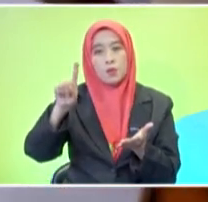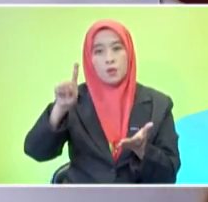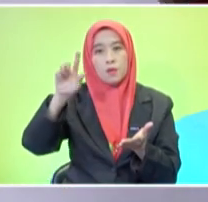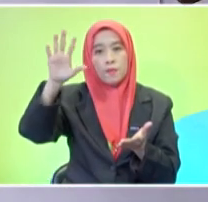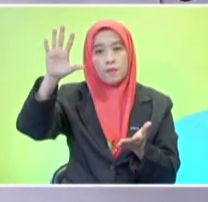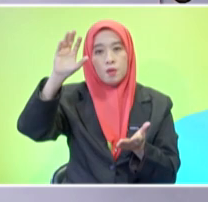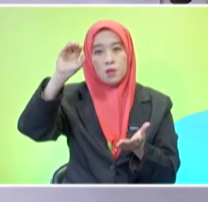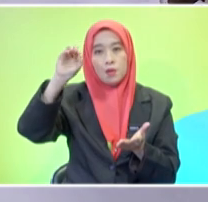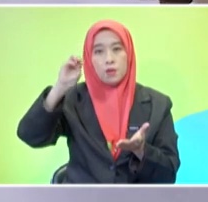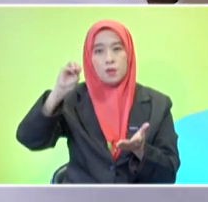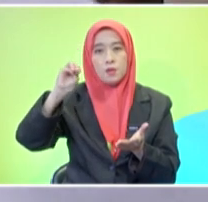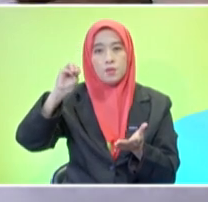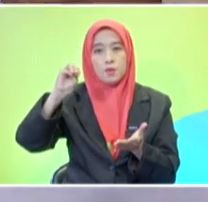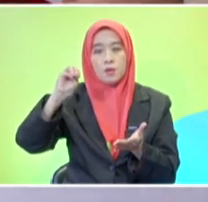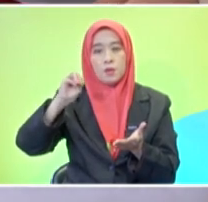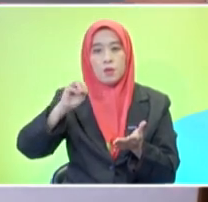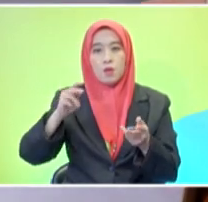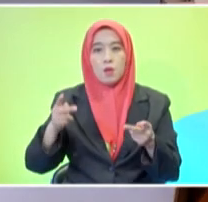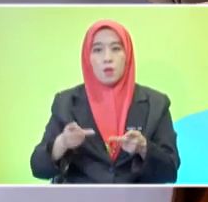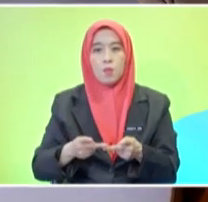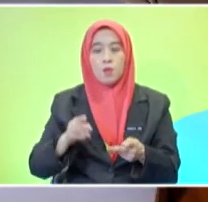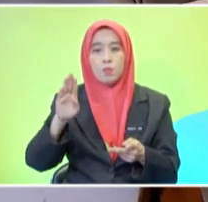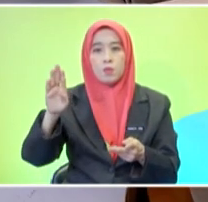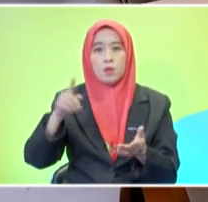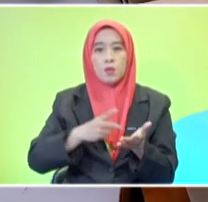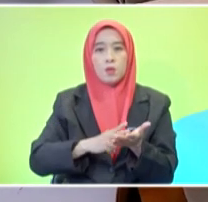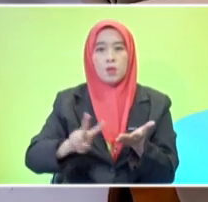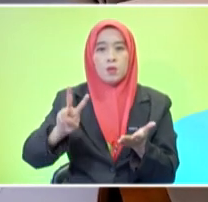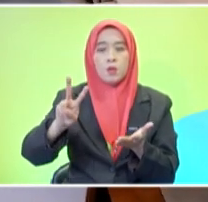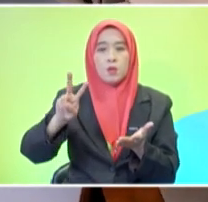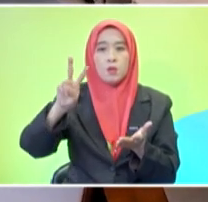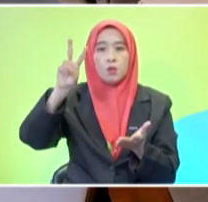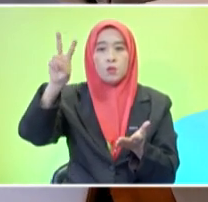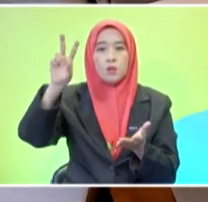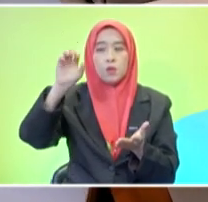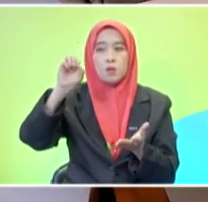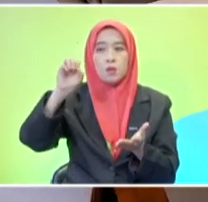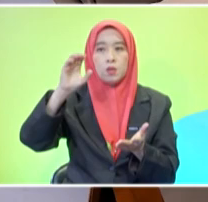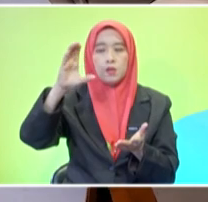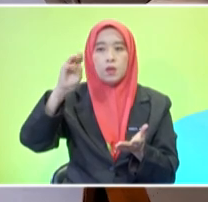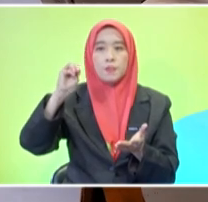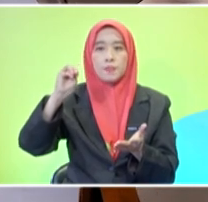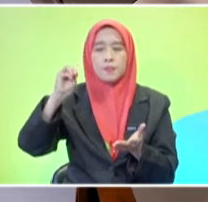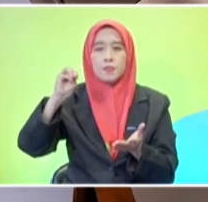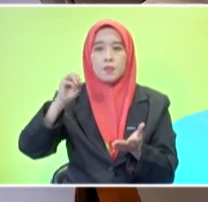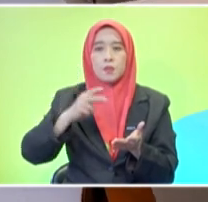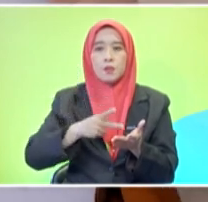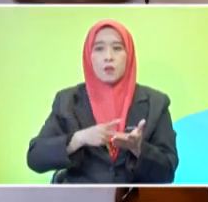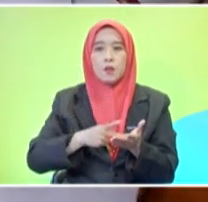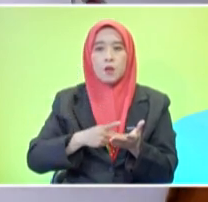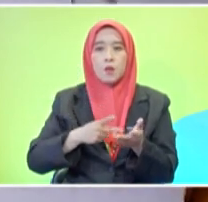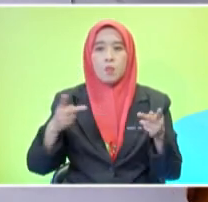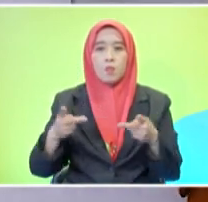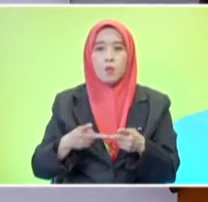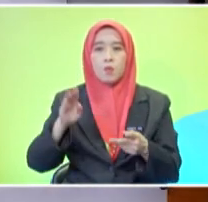cm tall. Okay. For pot B, second week, it's 20 cm tall. And then for pot B, for the